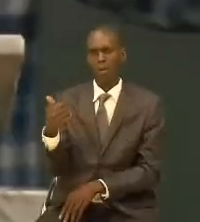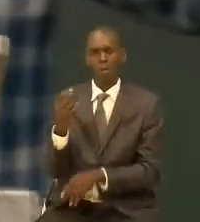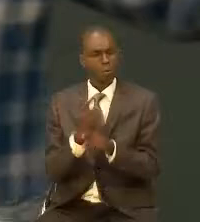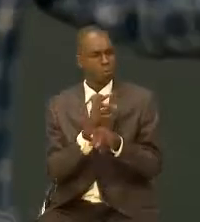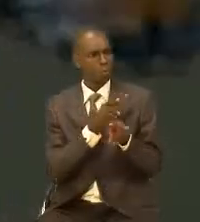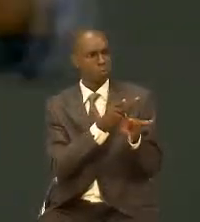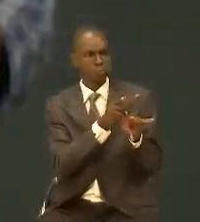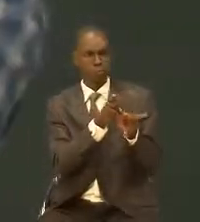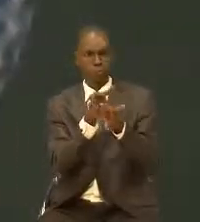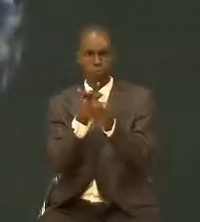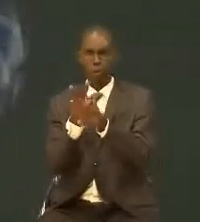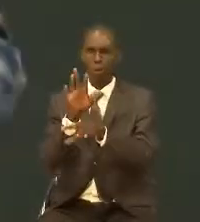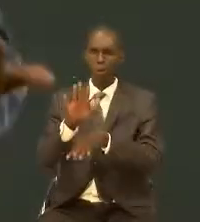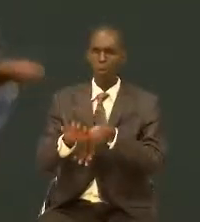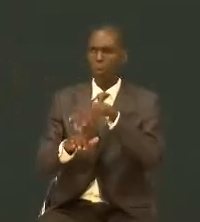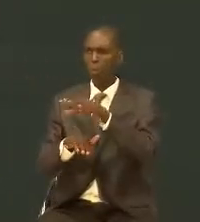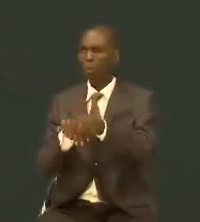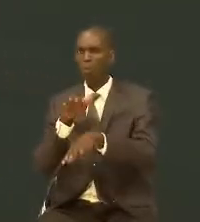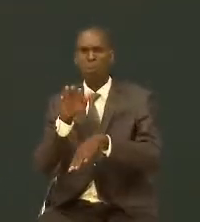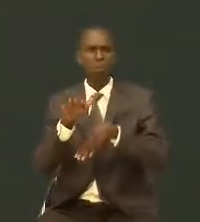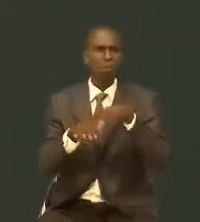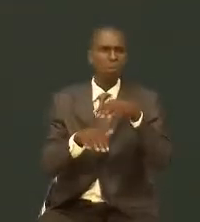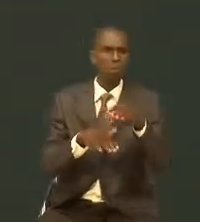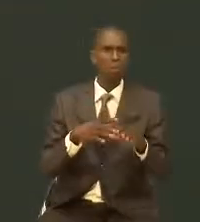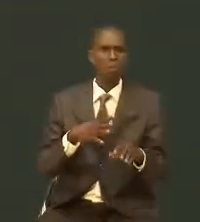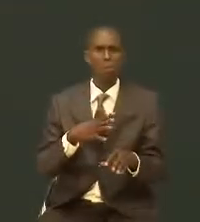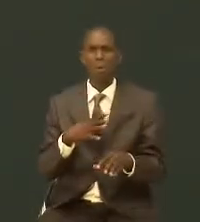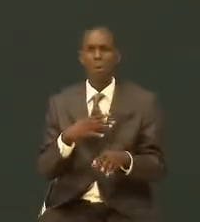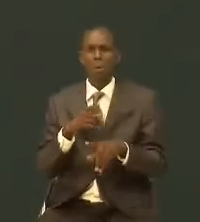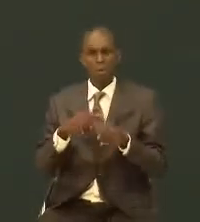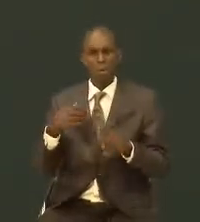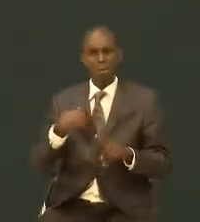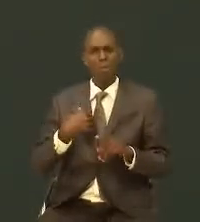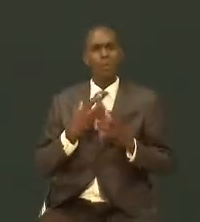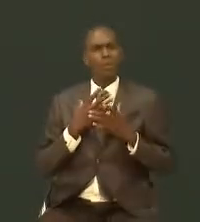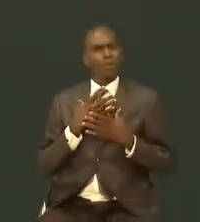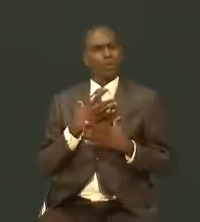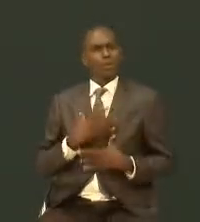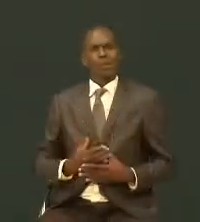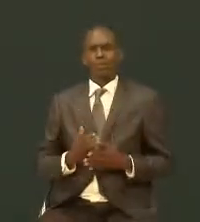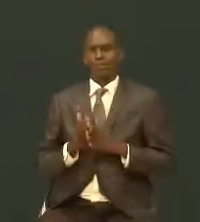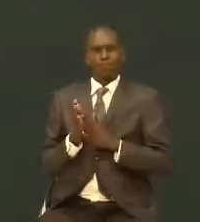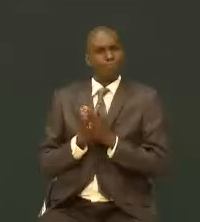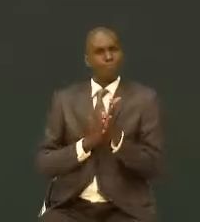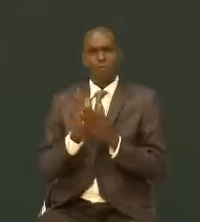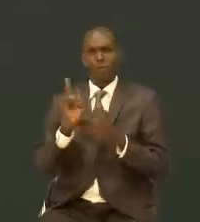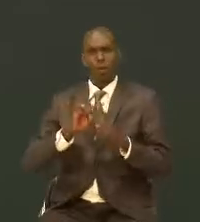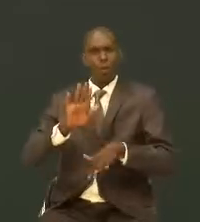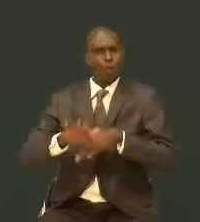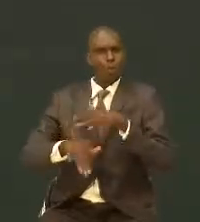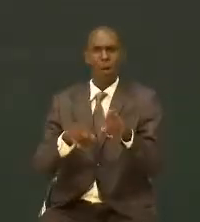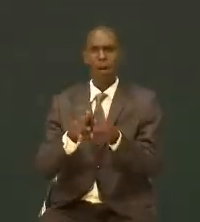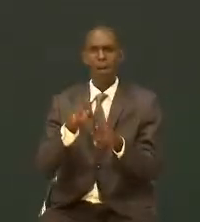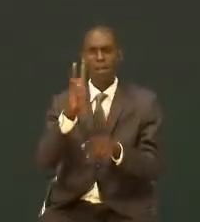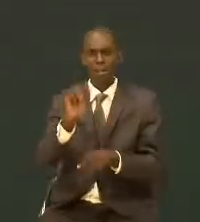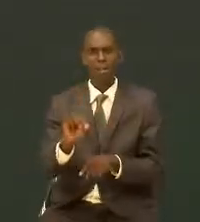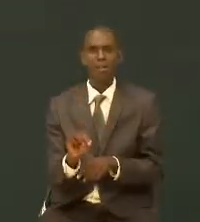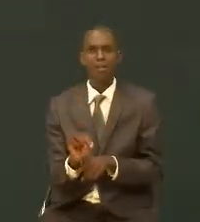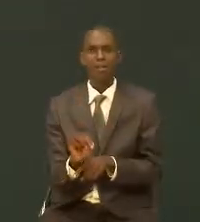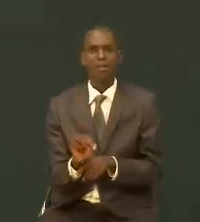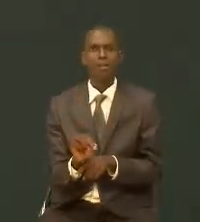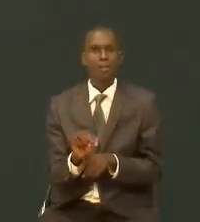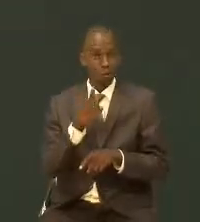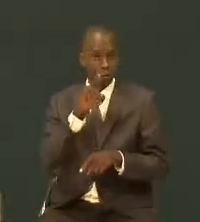like others he had the desire he wanted to be he could not be you know he bought us what lunch about